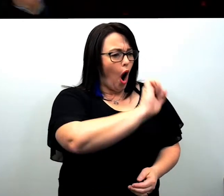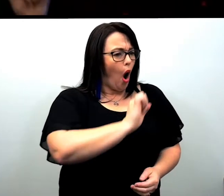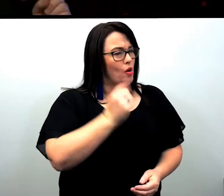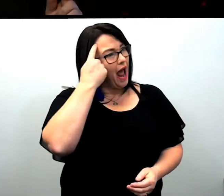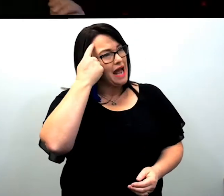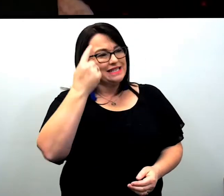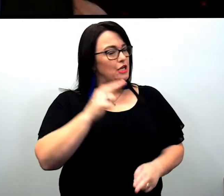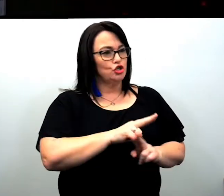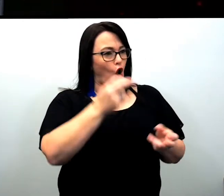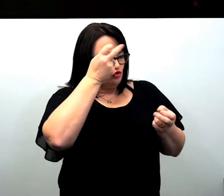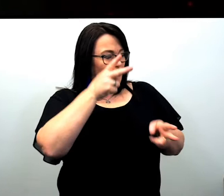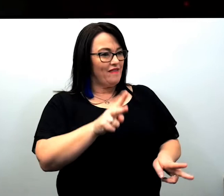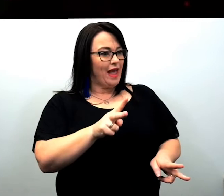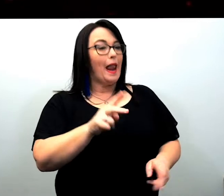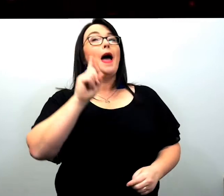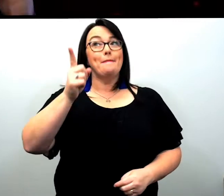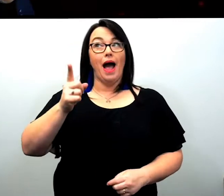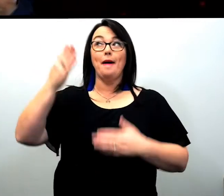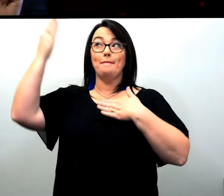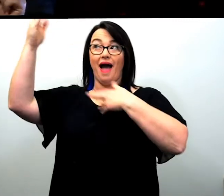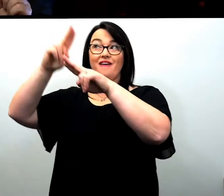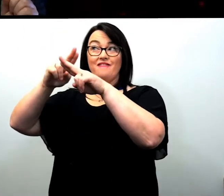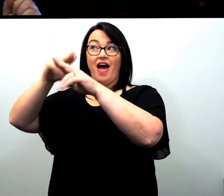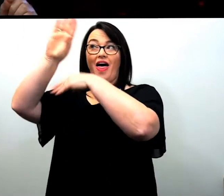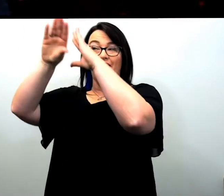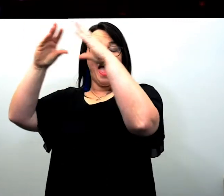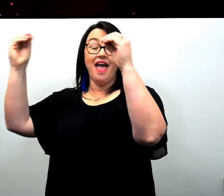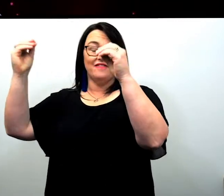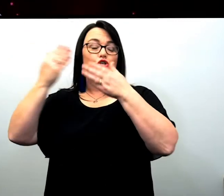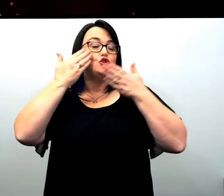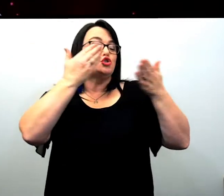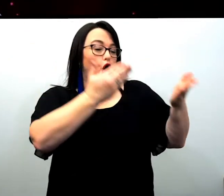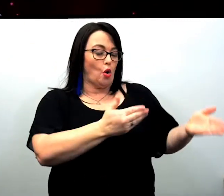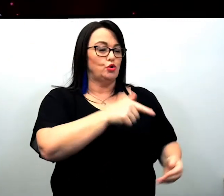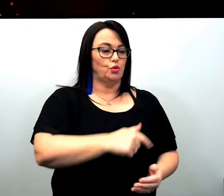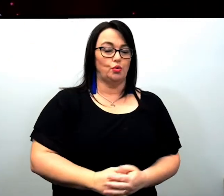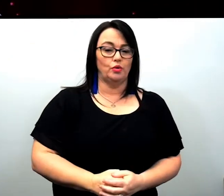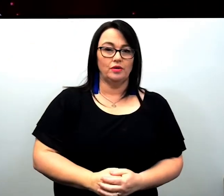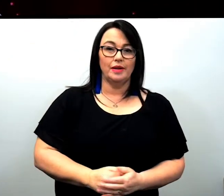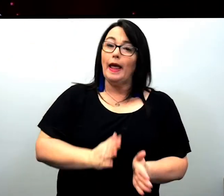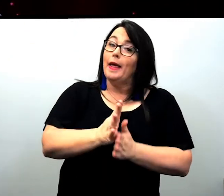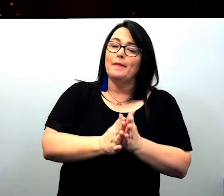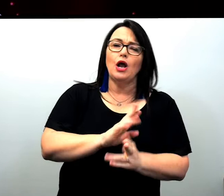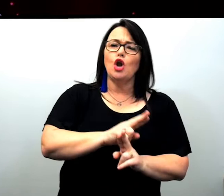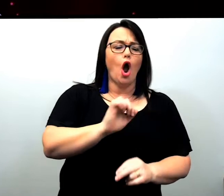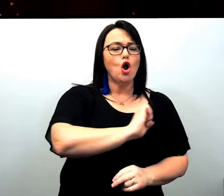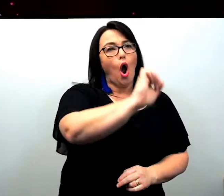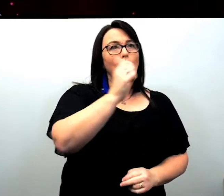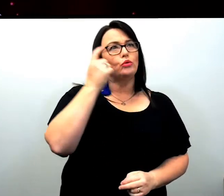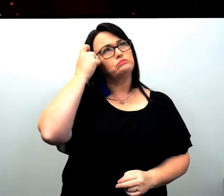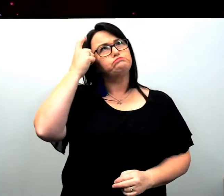but my Father who is in heaven. In other words, man's reasoning has not revealed this to you, but it's a